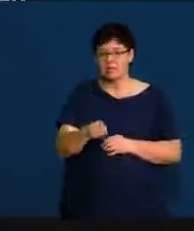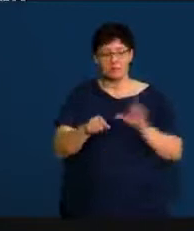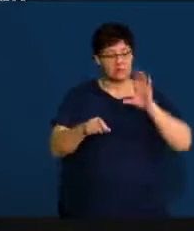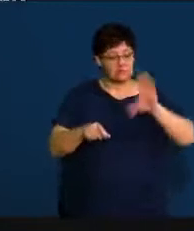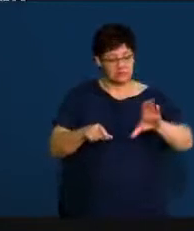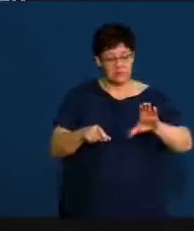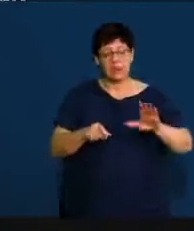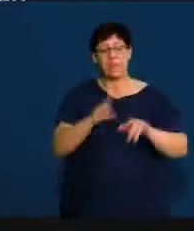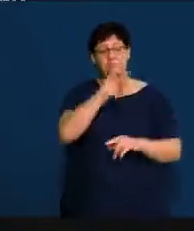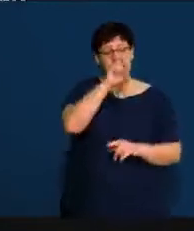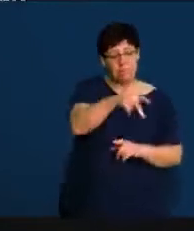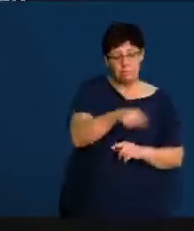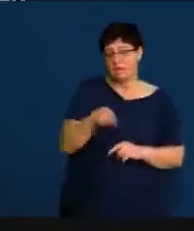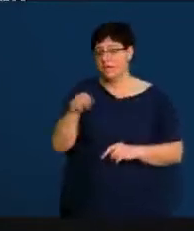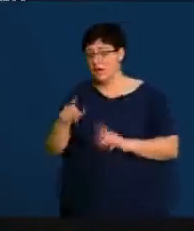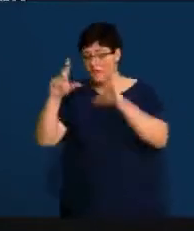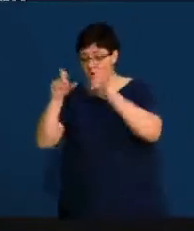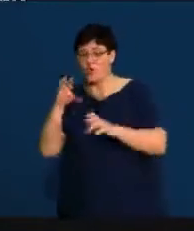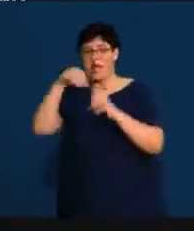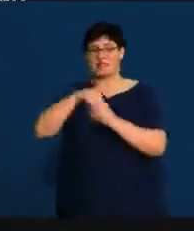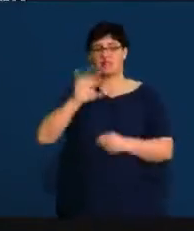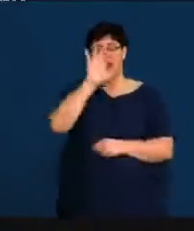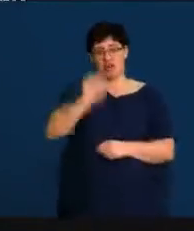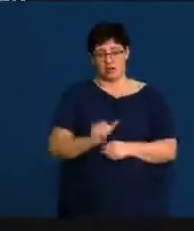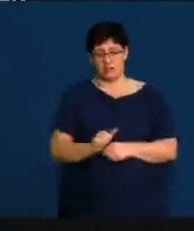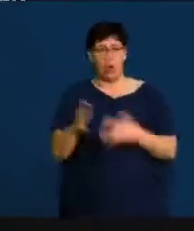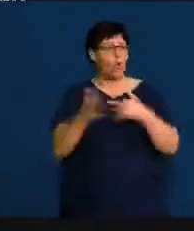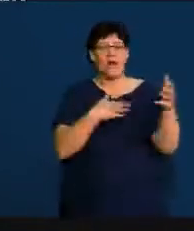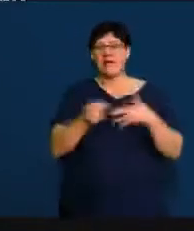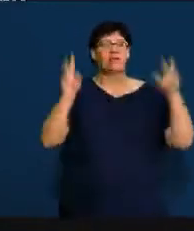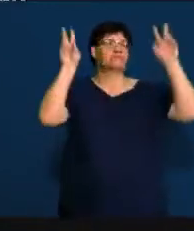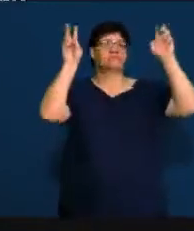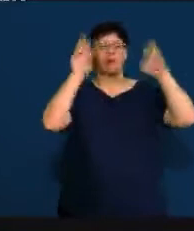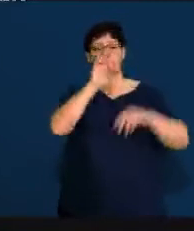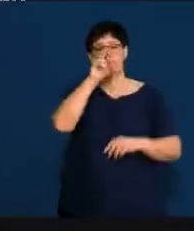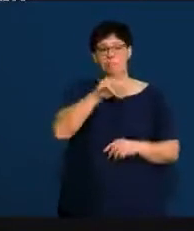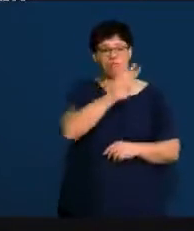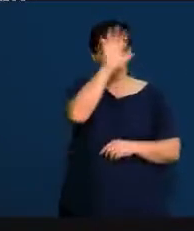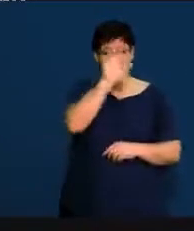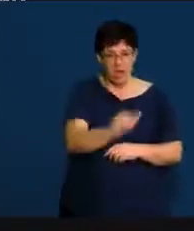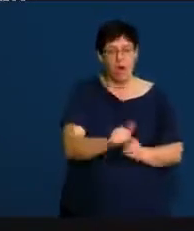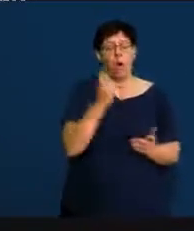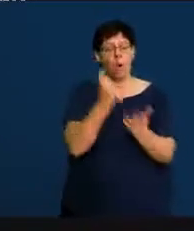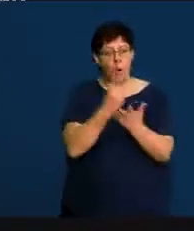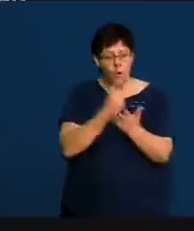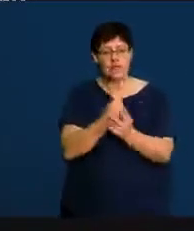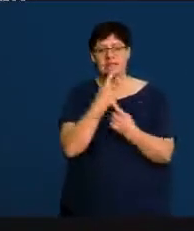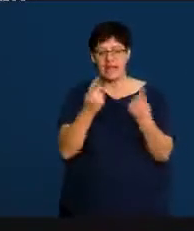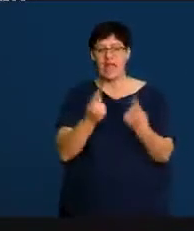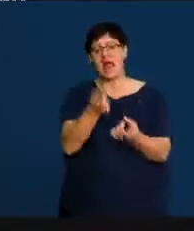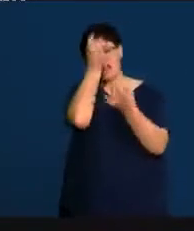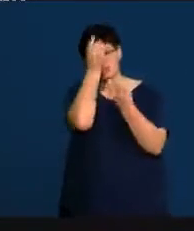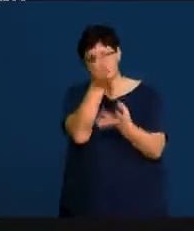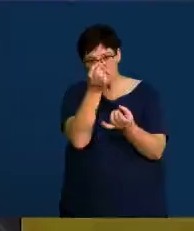photo location in South Africa. Now, whatever map is chosen for South Africa, always refer to the general